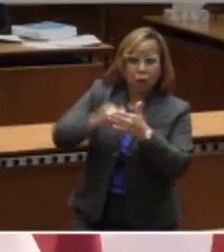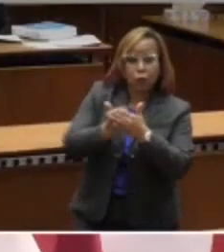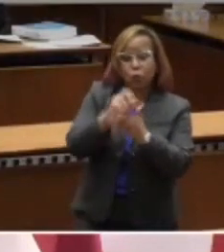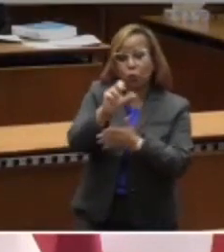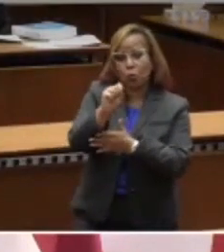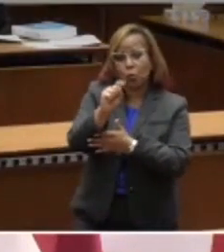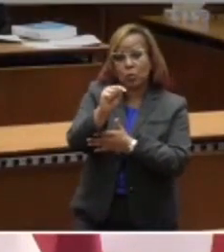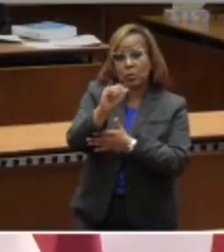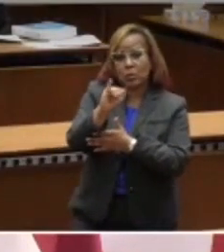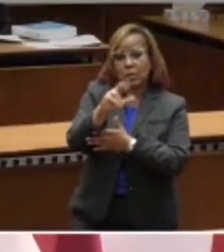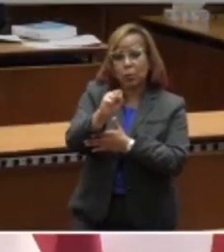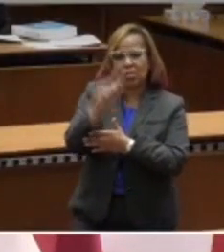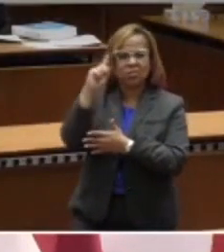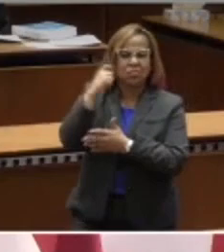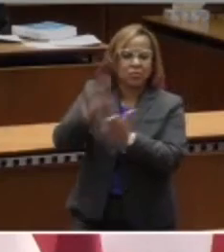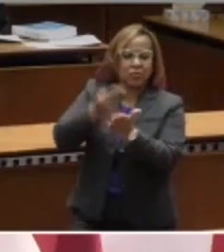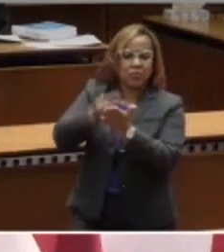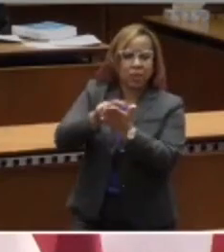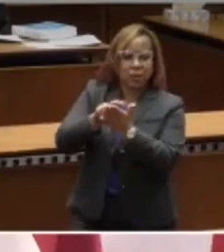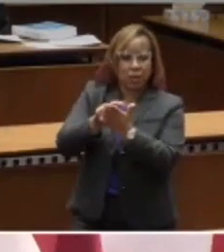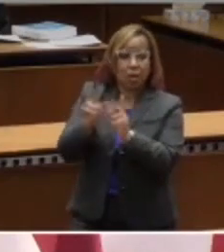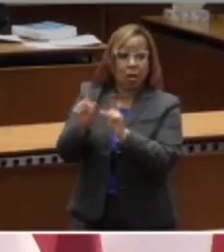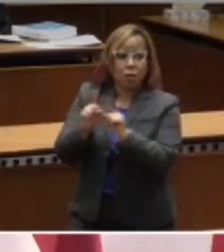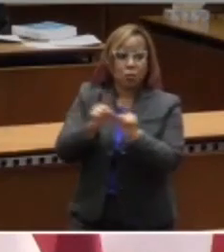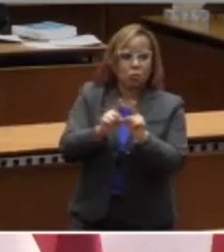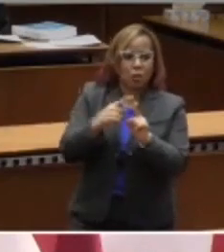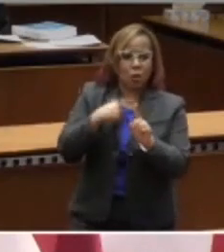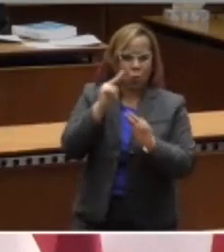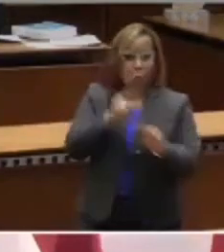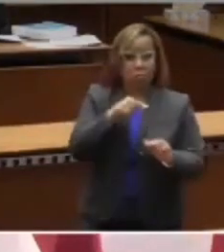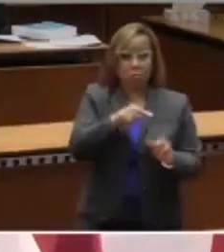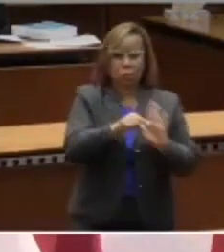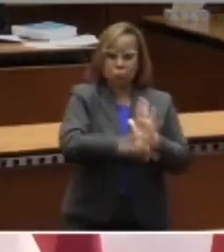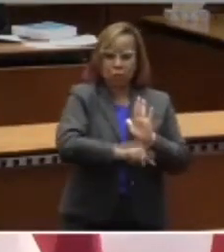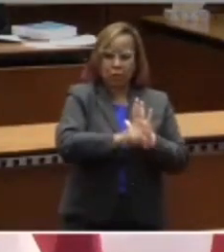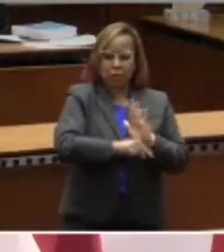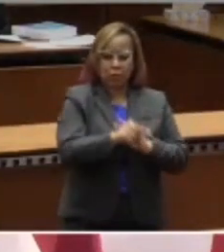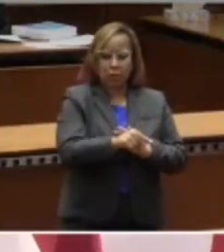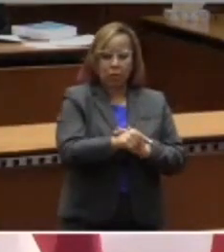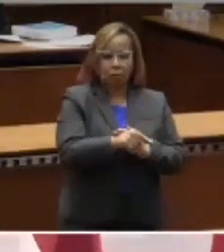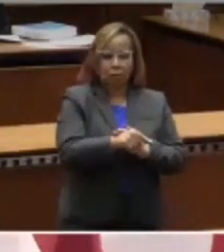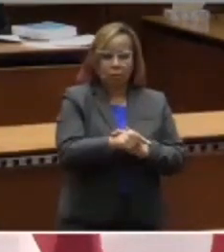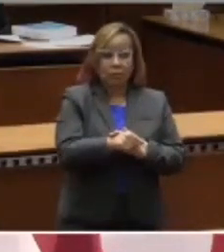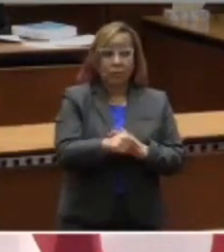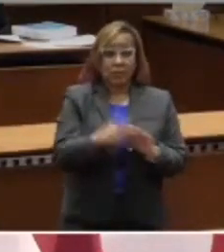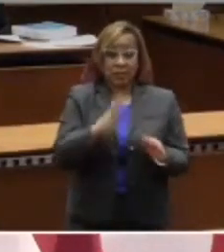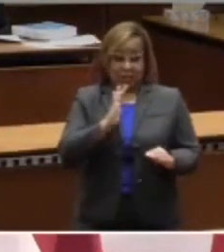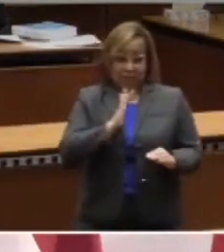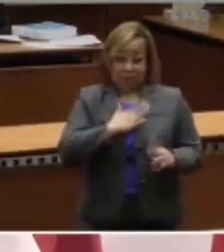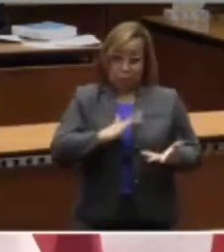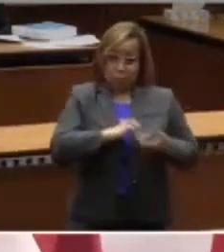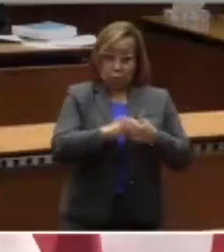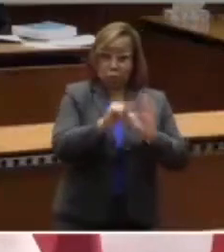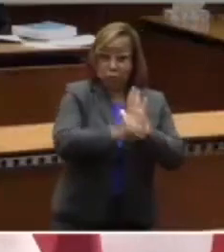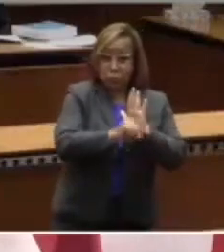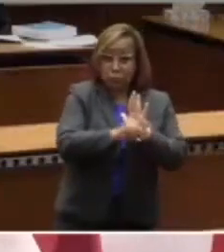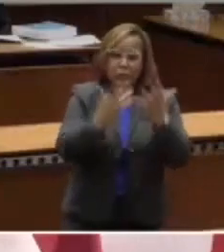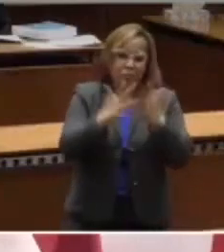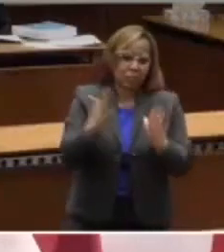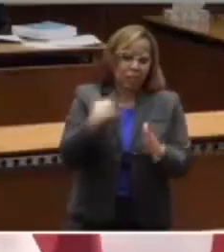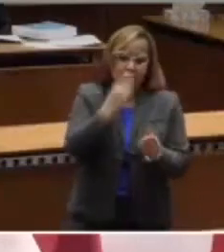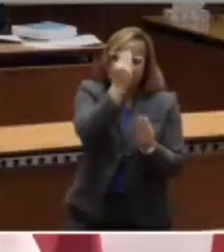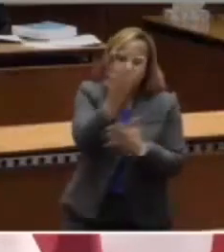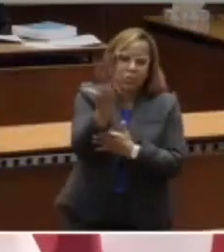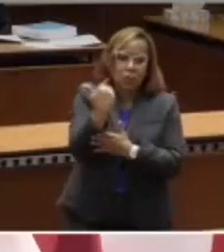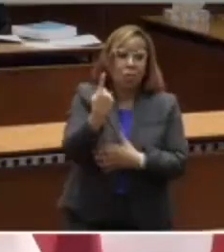funding, we will also keep a watch on Springfield. Now, to our partners in Springfield, as I have said